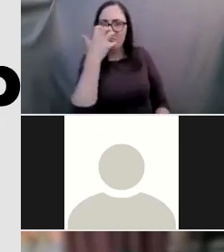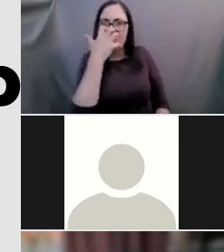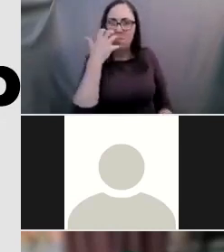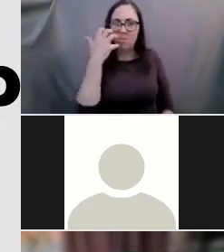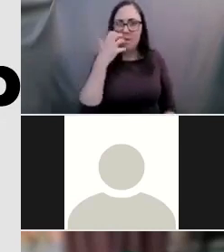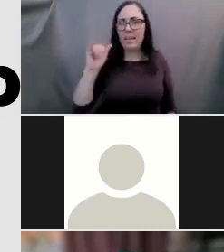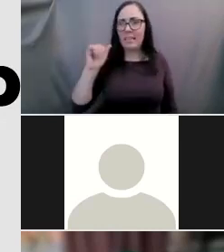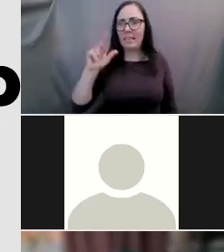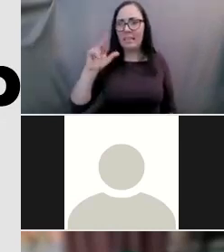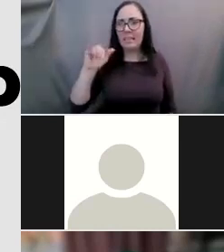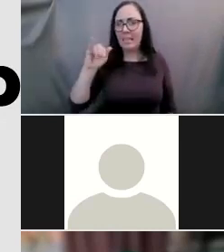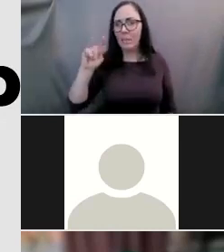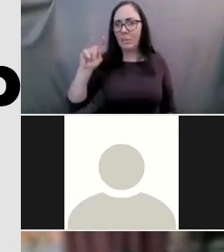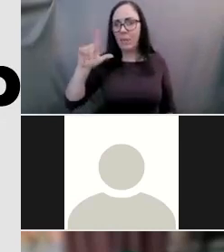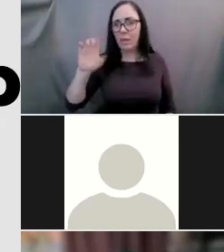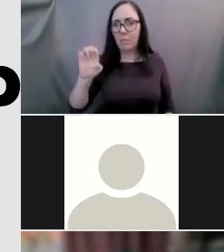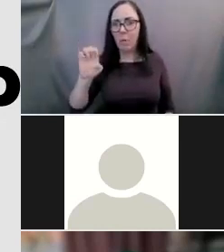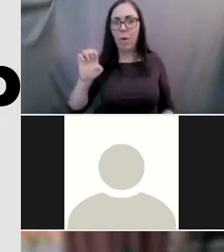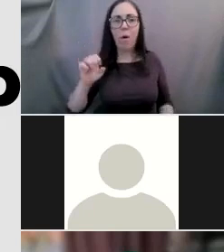emotional numbness.